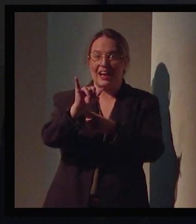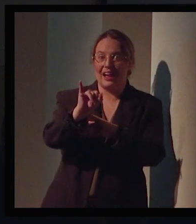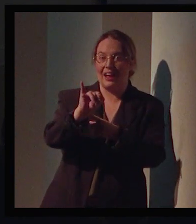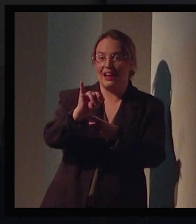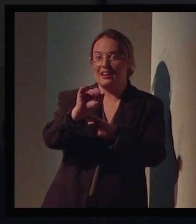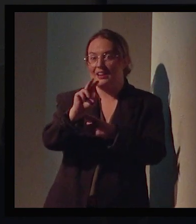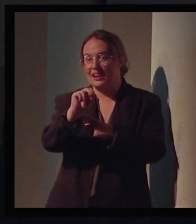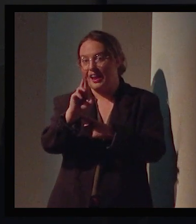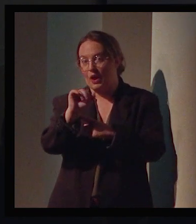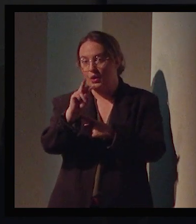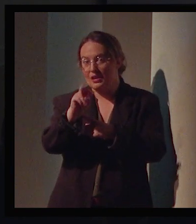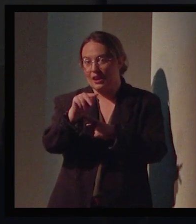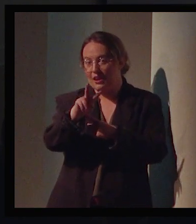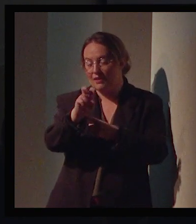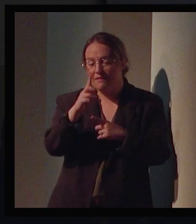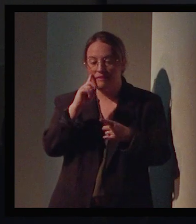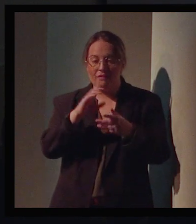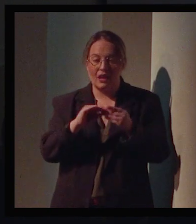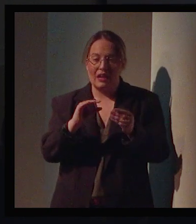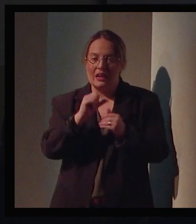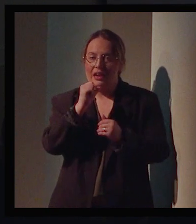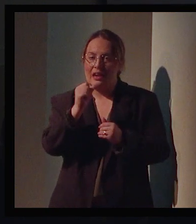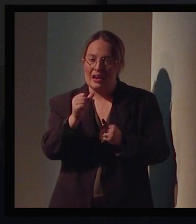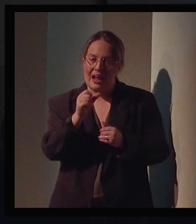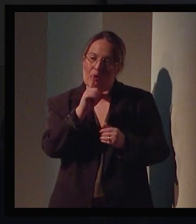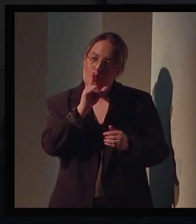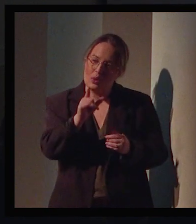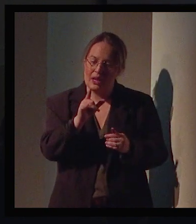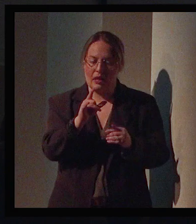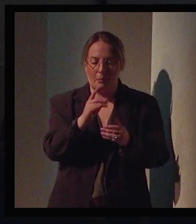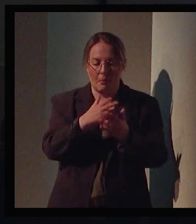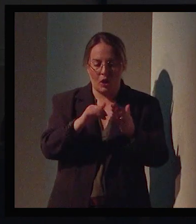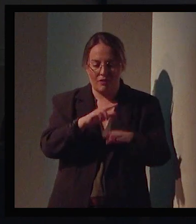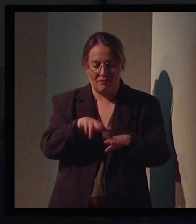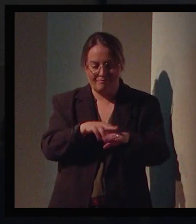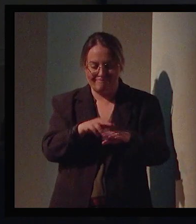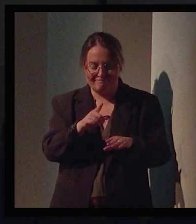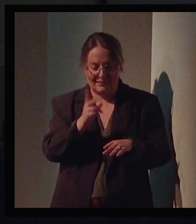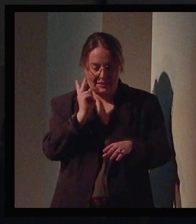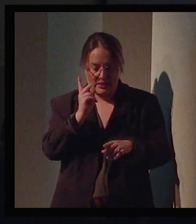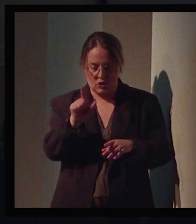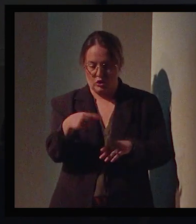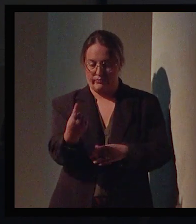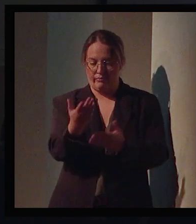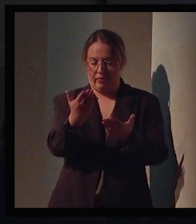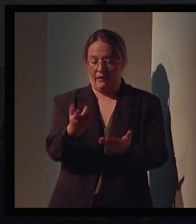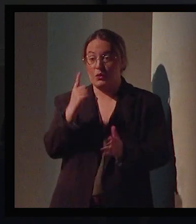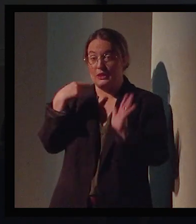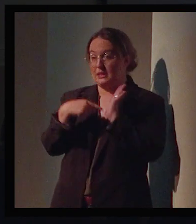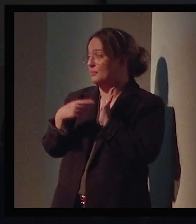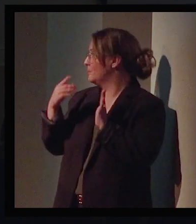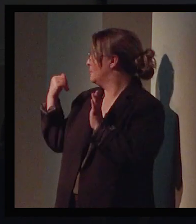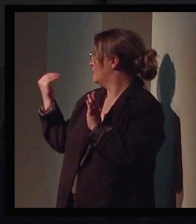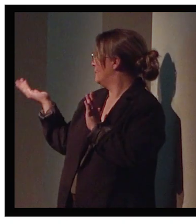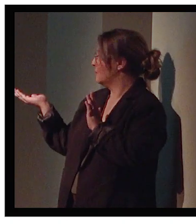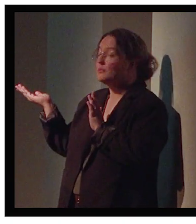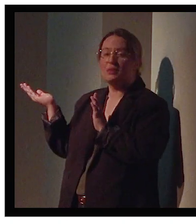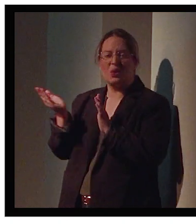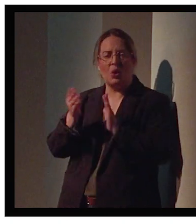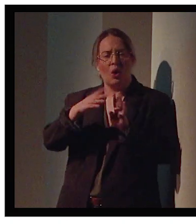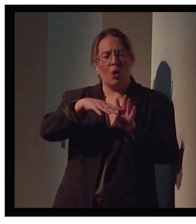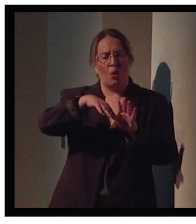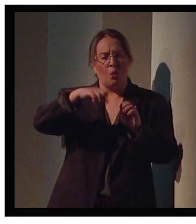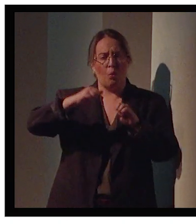an unpopulated slice of nature that contains no story beyond what can be seen, like this painting of a wave,